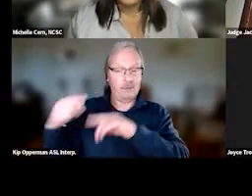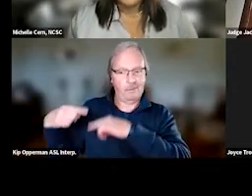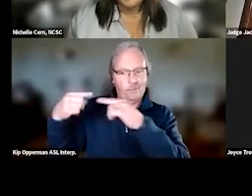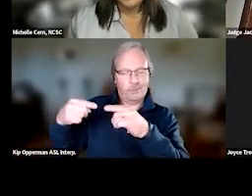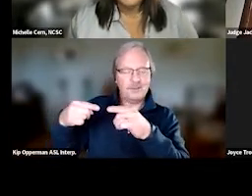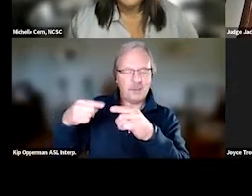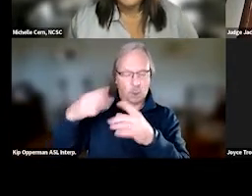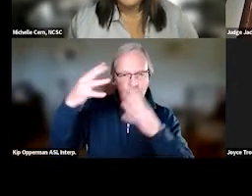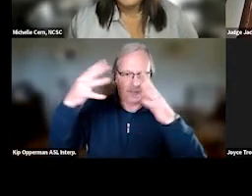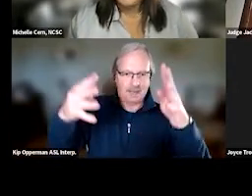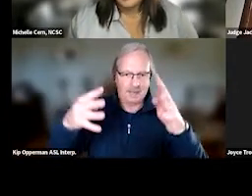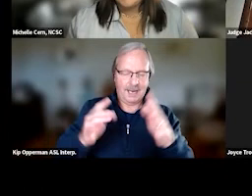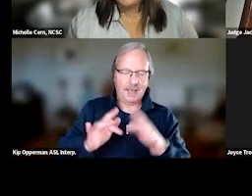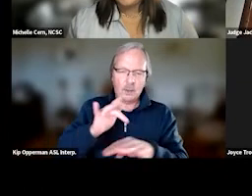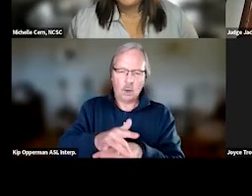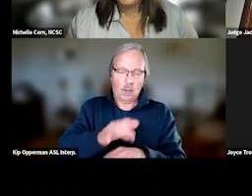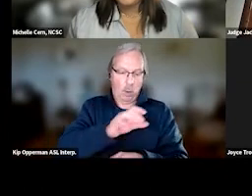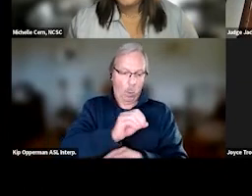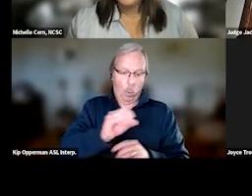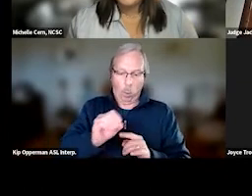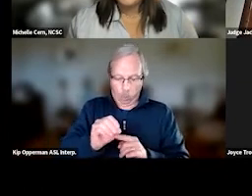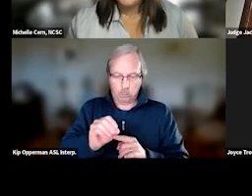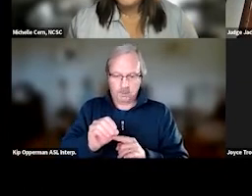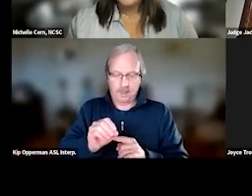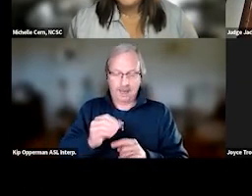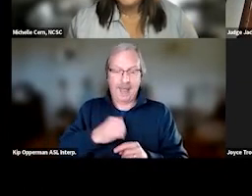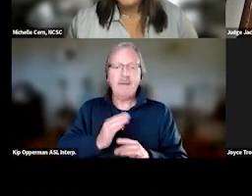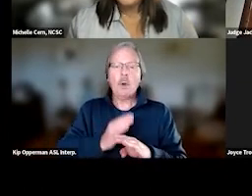in the early aughts, and to having over